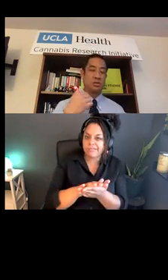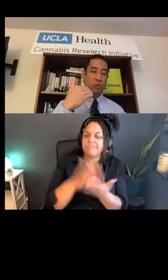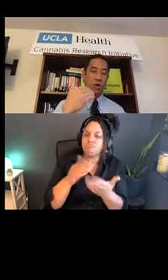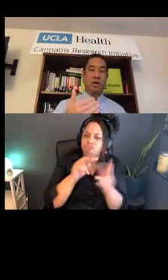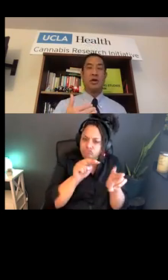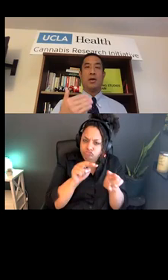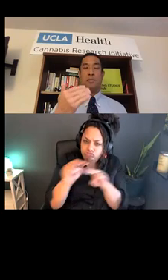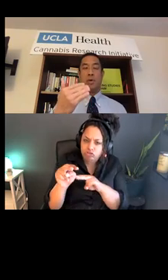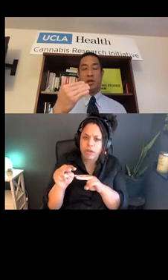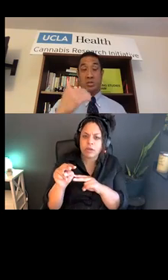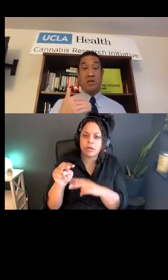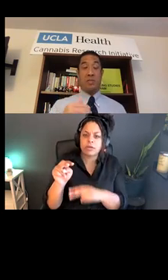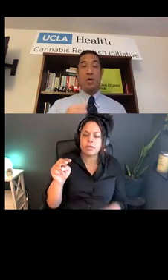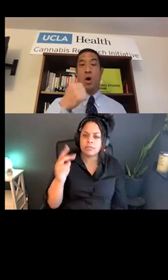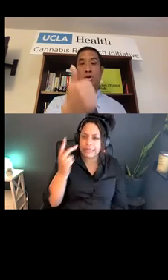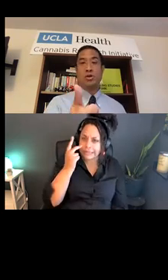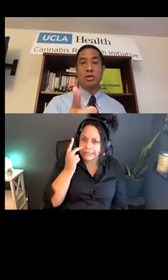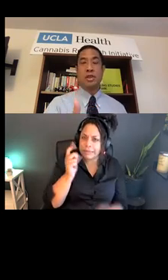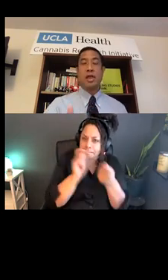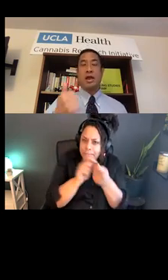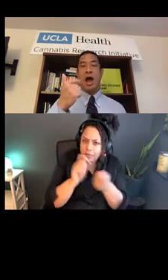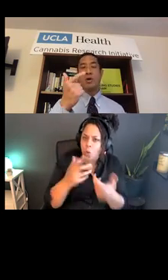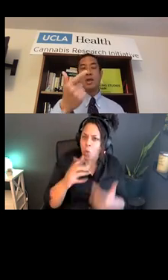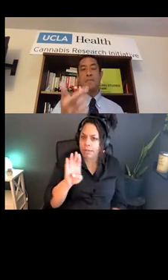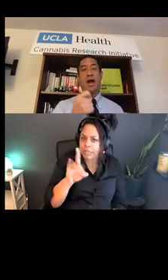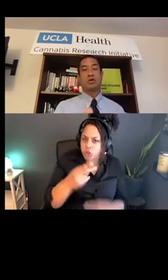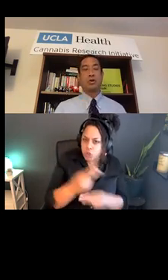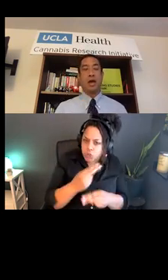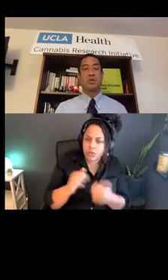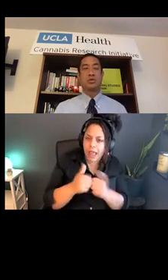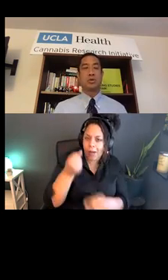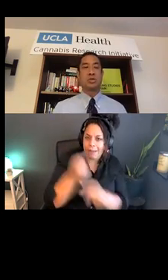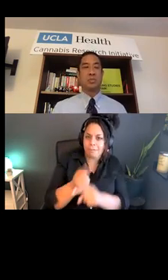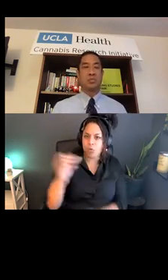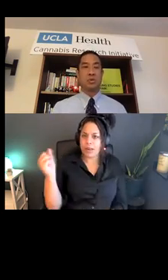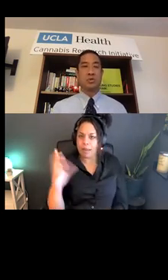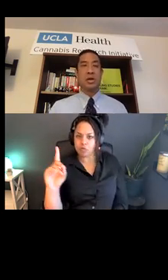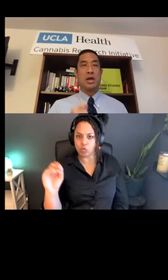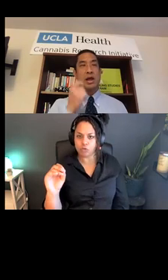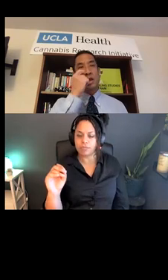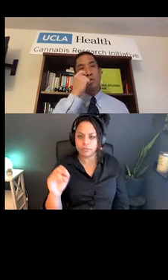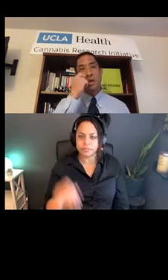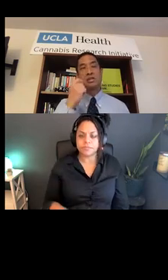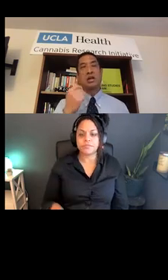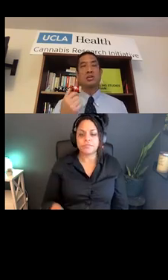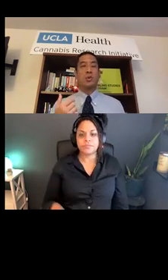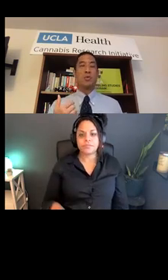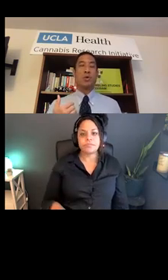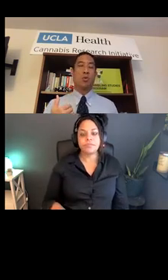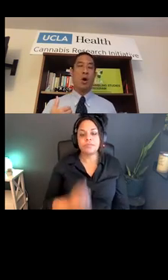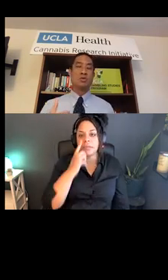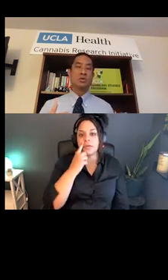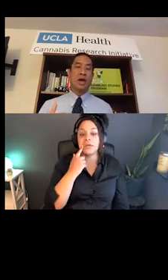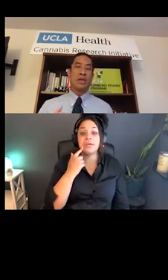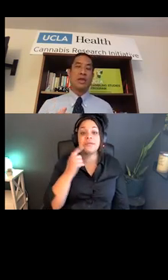Let's really be specific about what you're using and how it impacts your gambling disorder symptoms. And it came to be essentially what